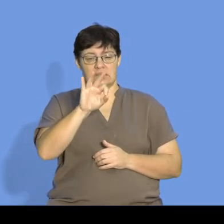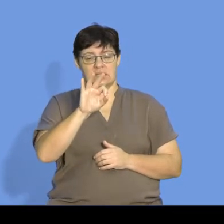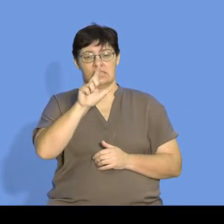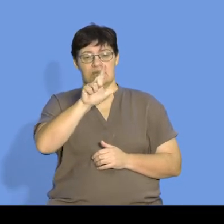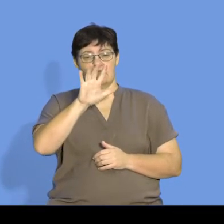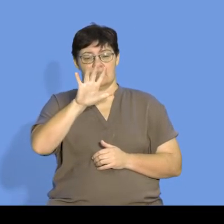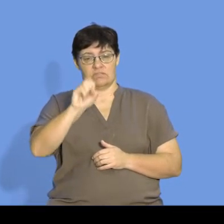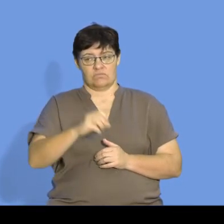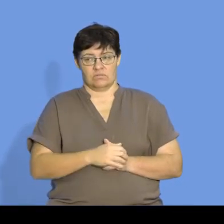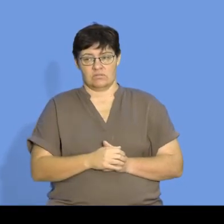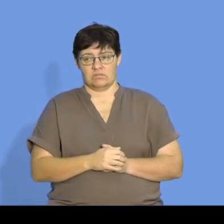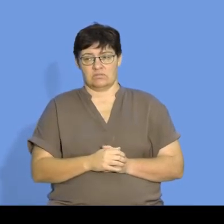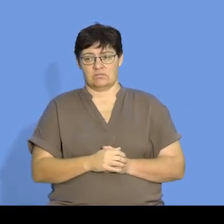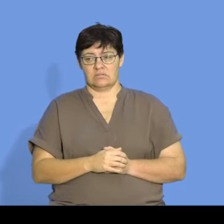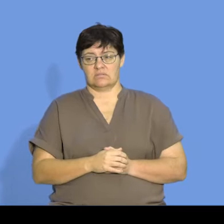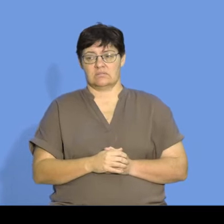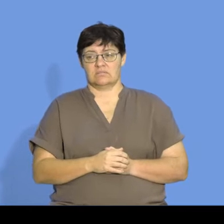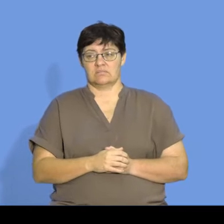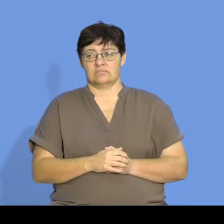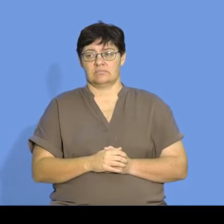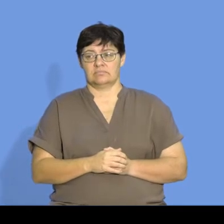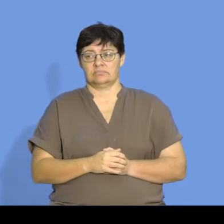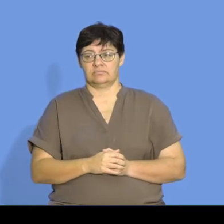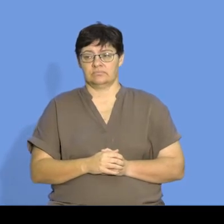which was 123,750,